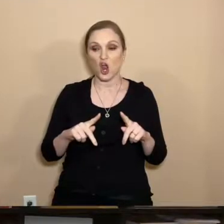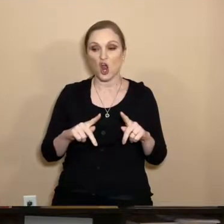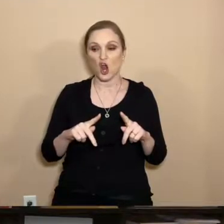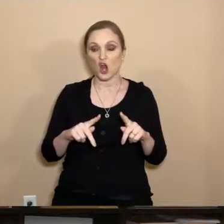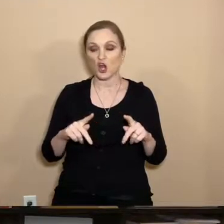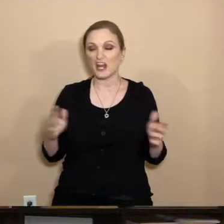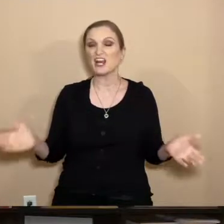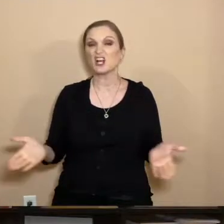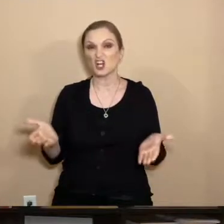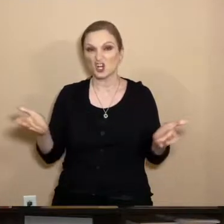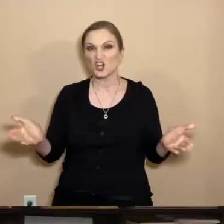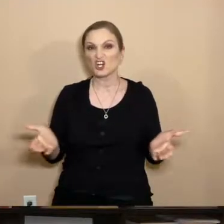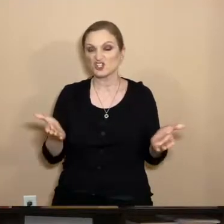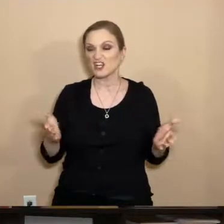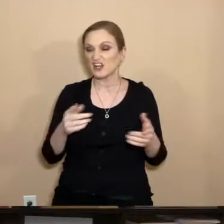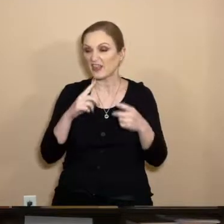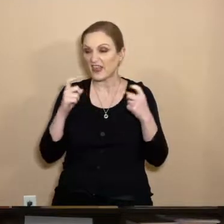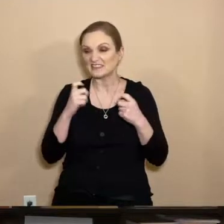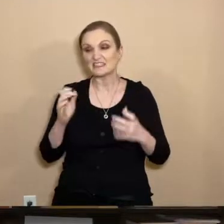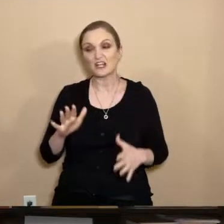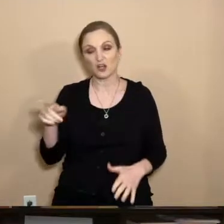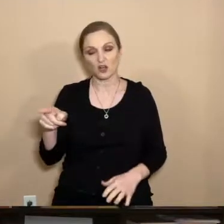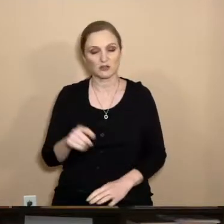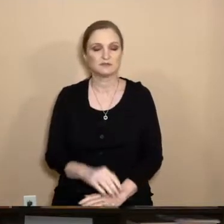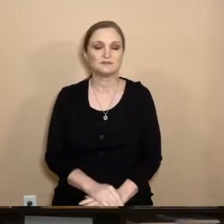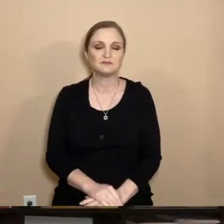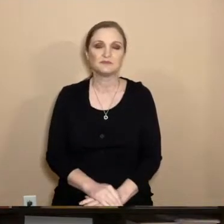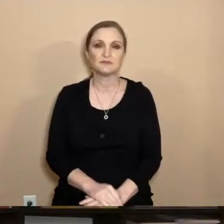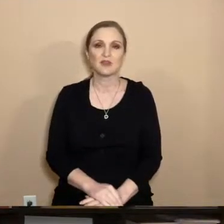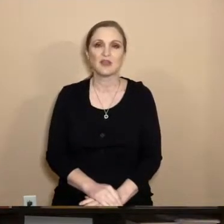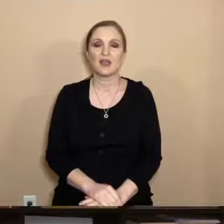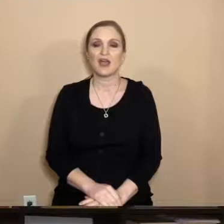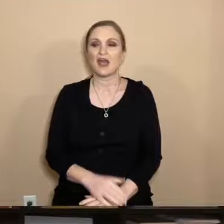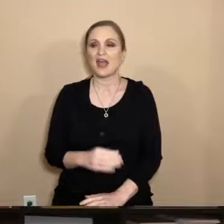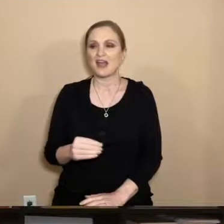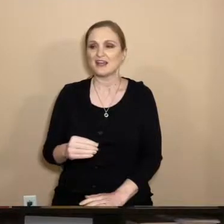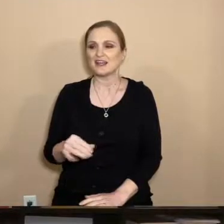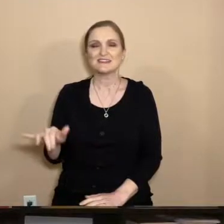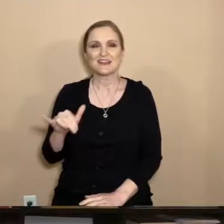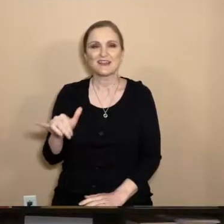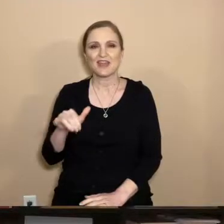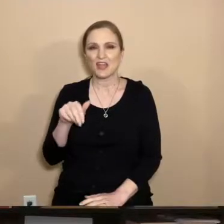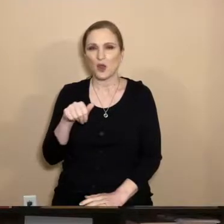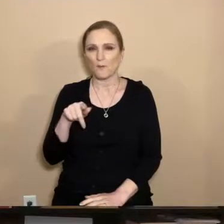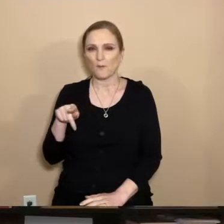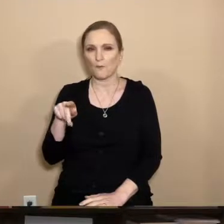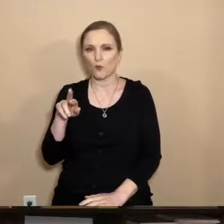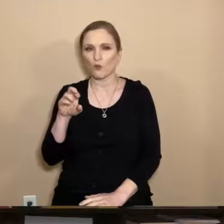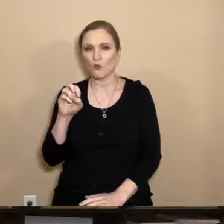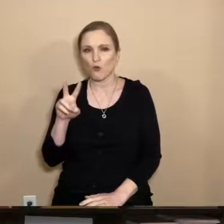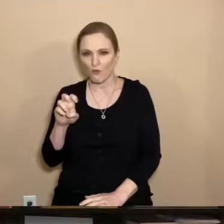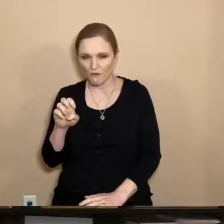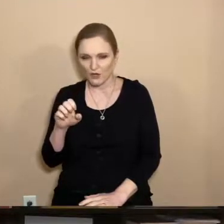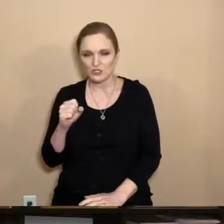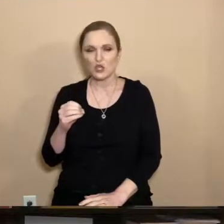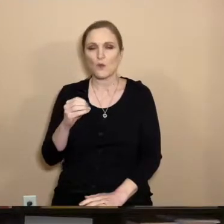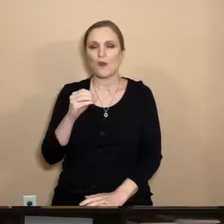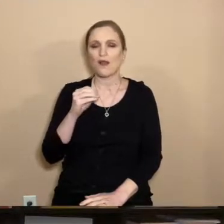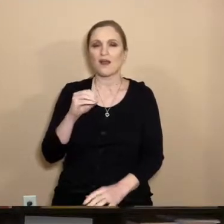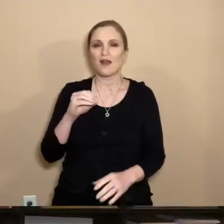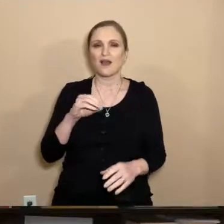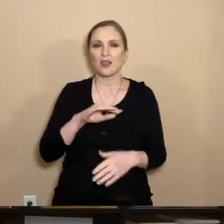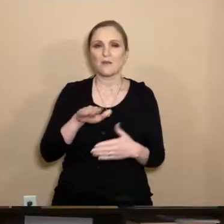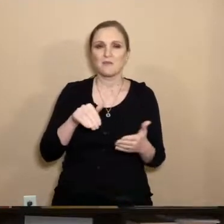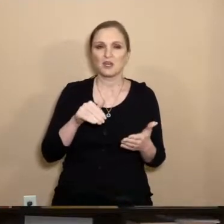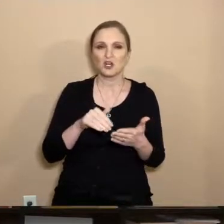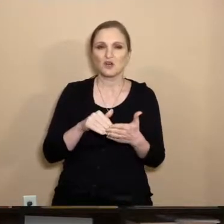approving what this sinner is doing. And in the midst of this discussion about the effect that